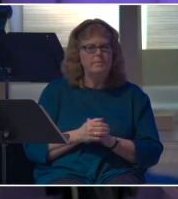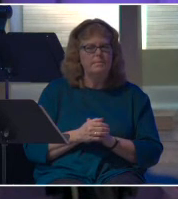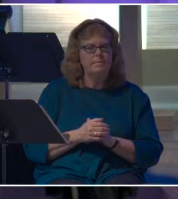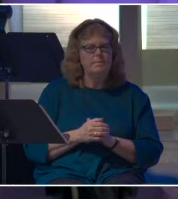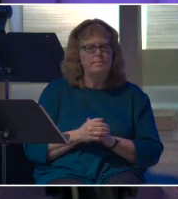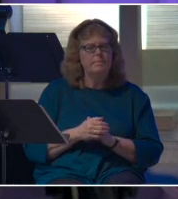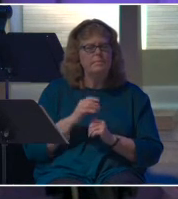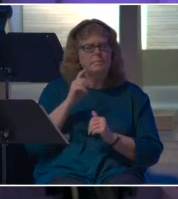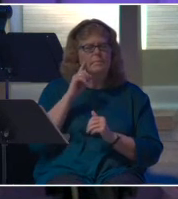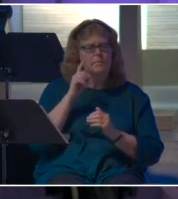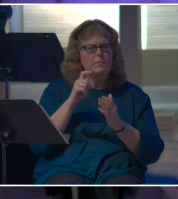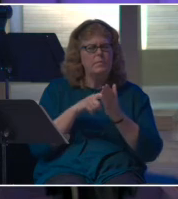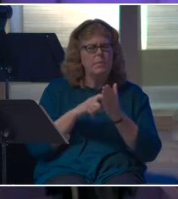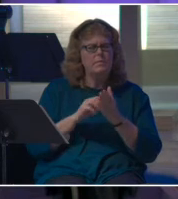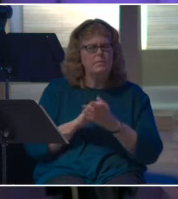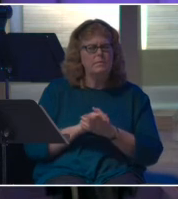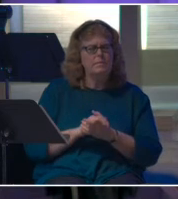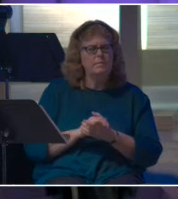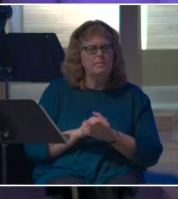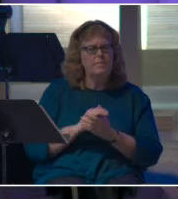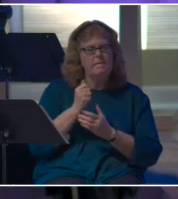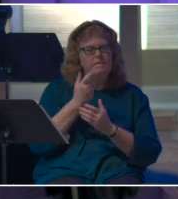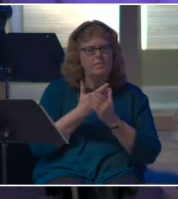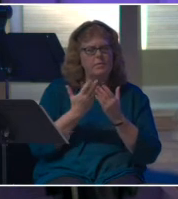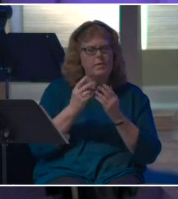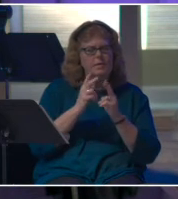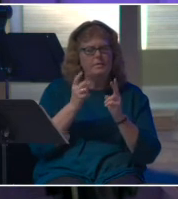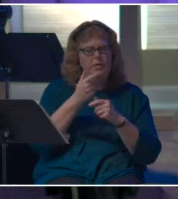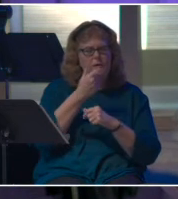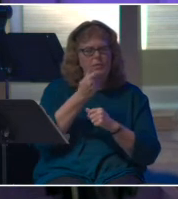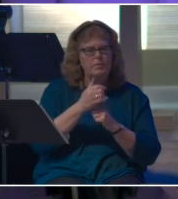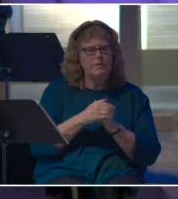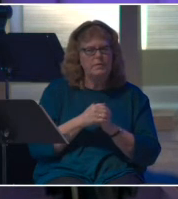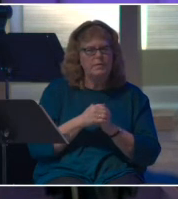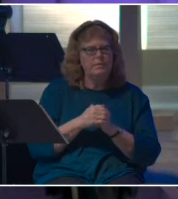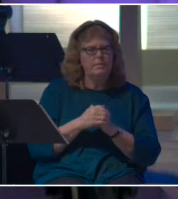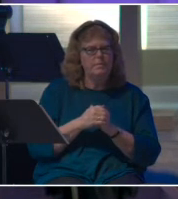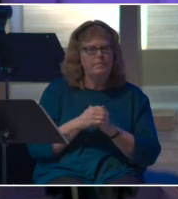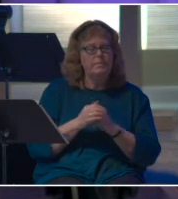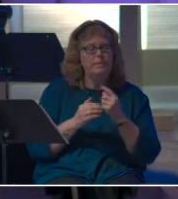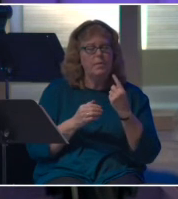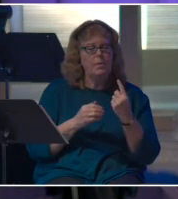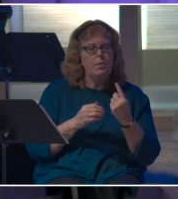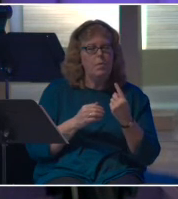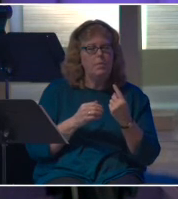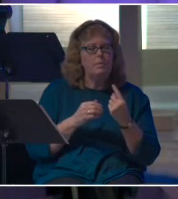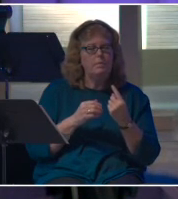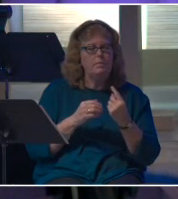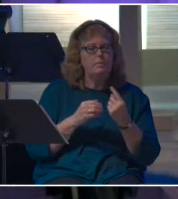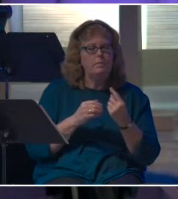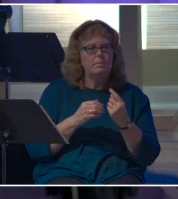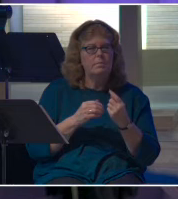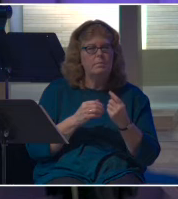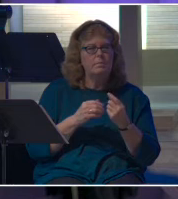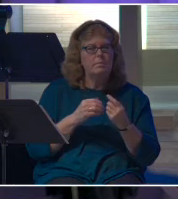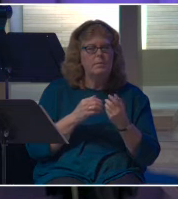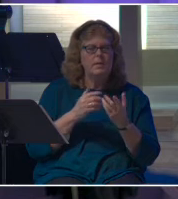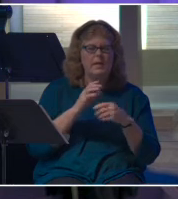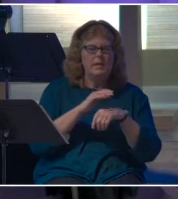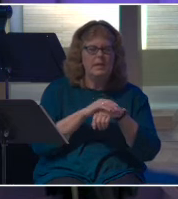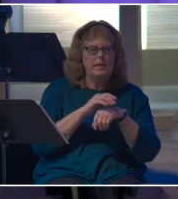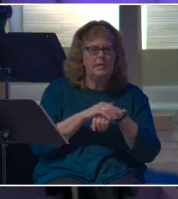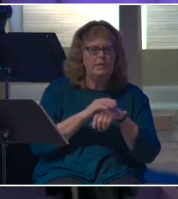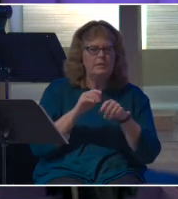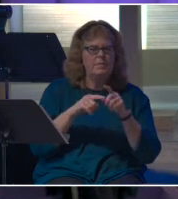And notice this. There's a couple of things that's very interesting. One, it's hard to pick up here in English. It uses the